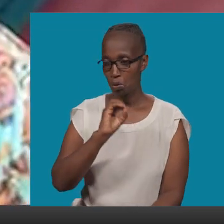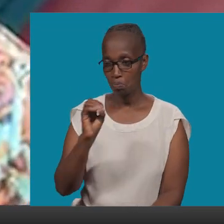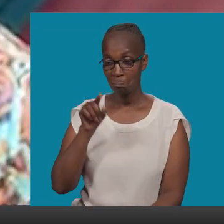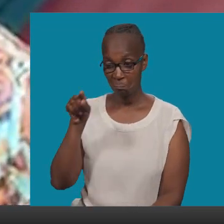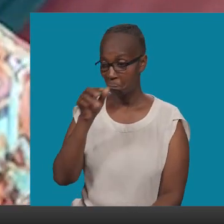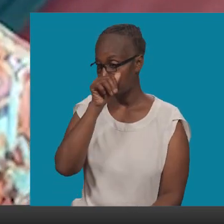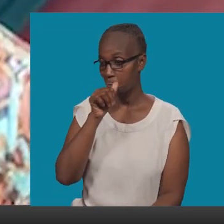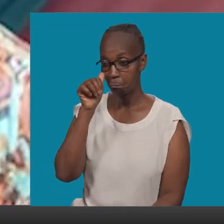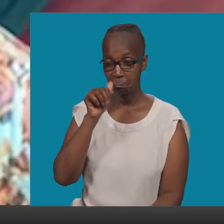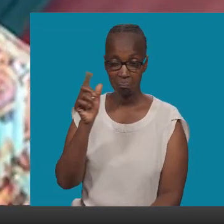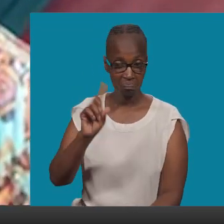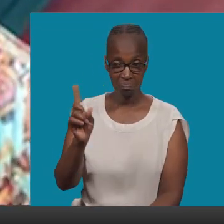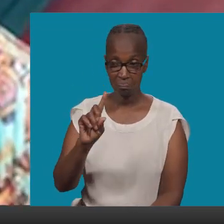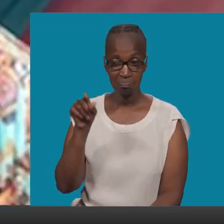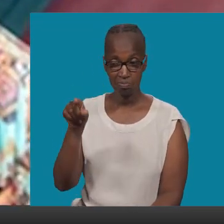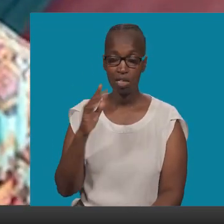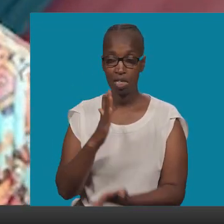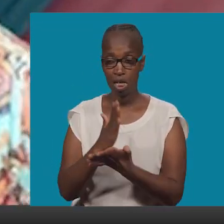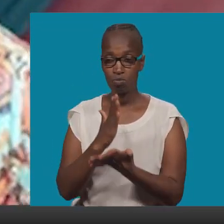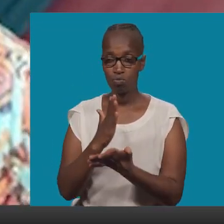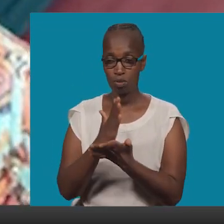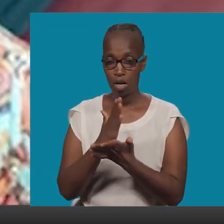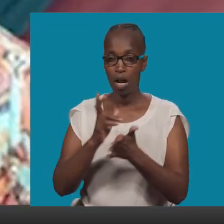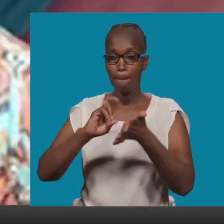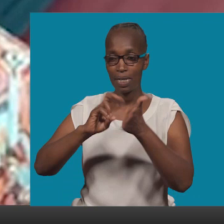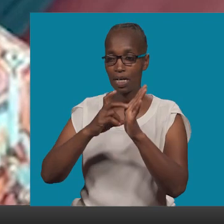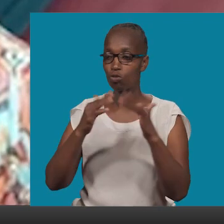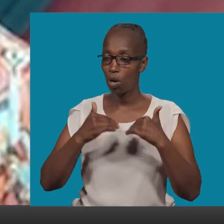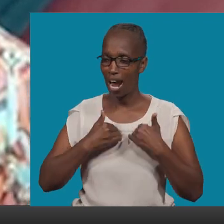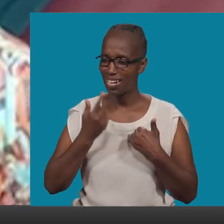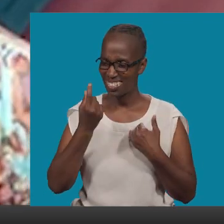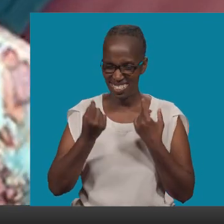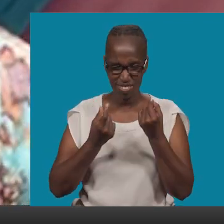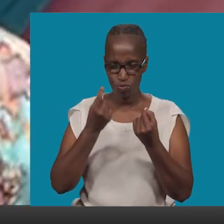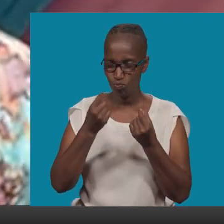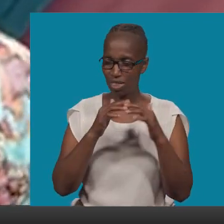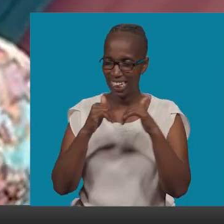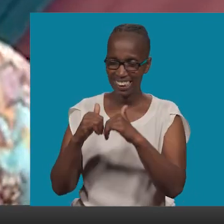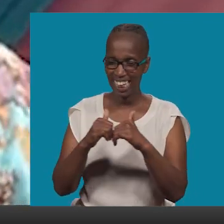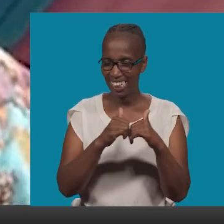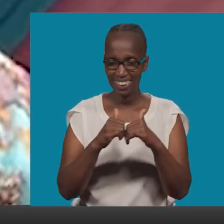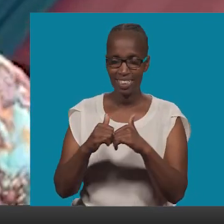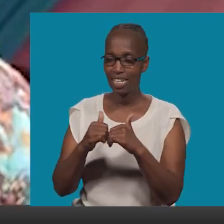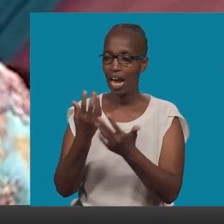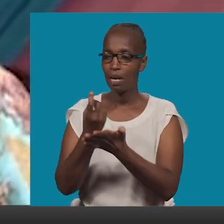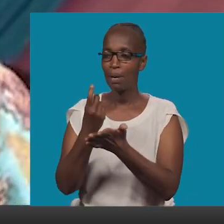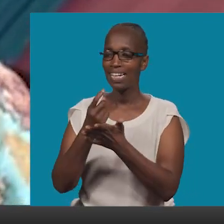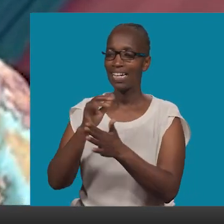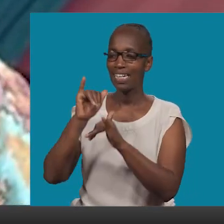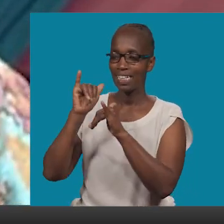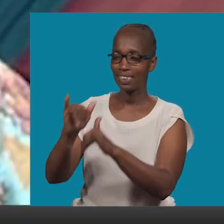broke, and it's not a secret. It is. And therefore, we had small challenges and